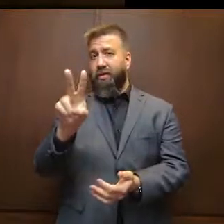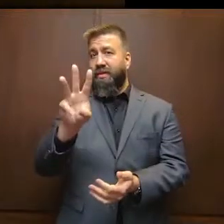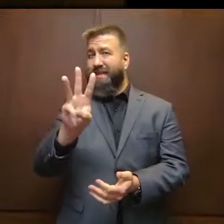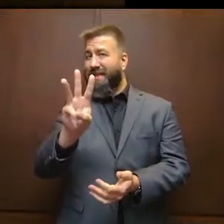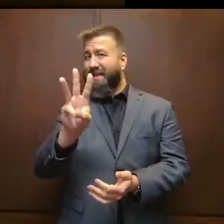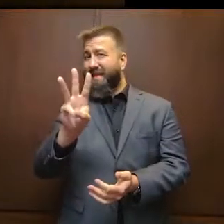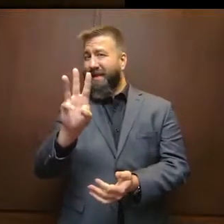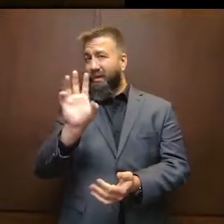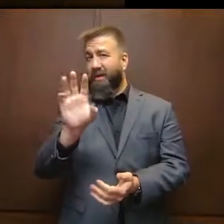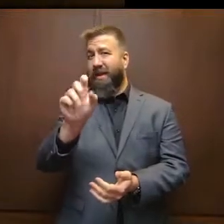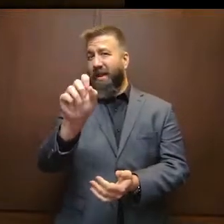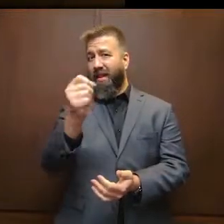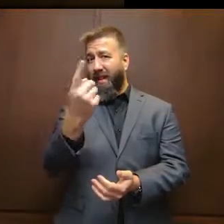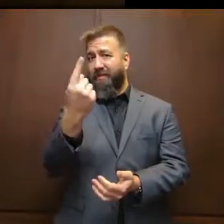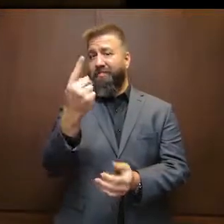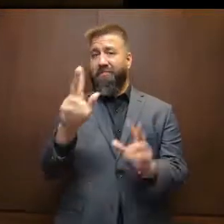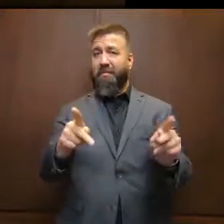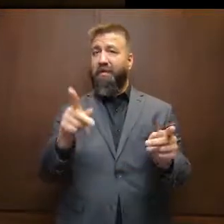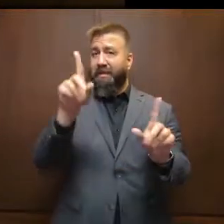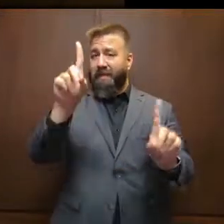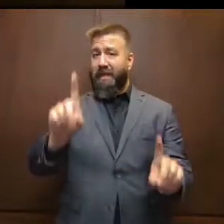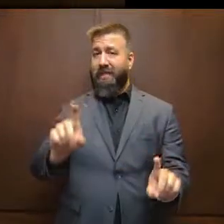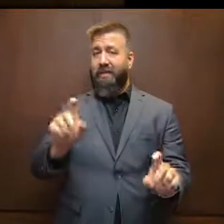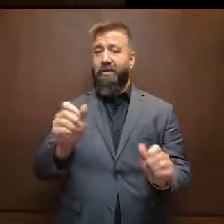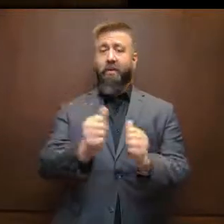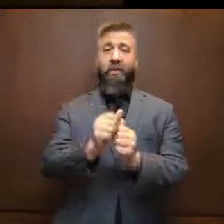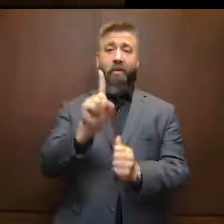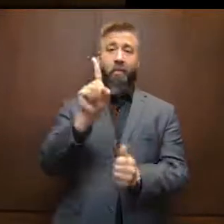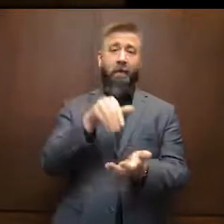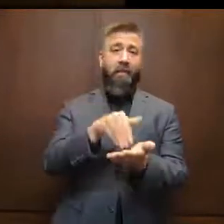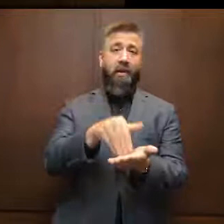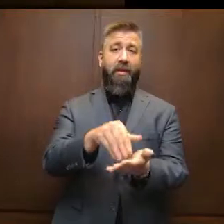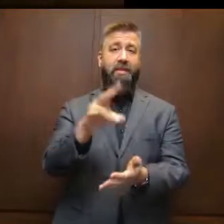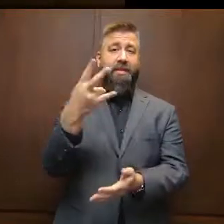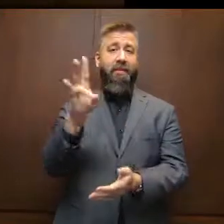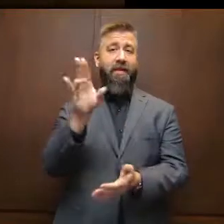13,922,611 have been tested, with